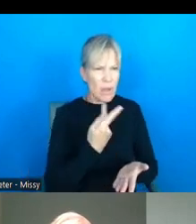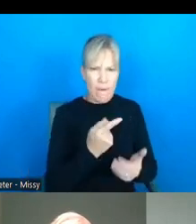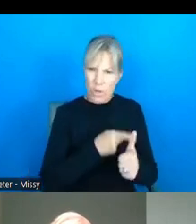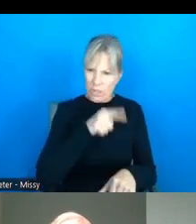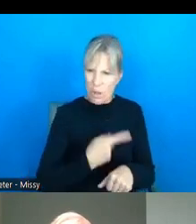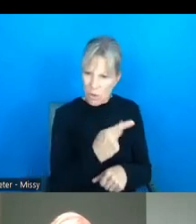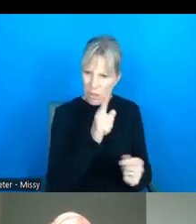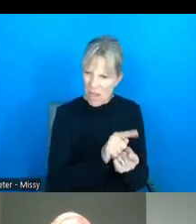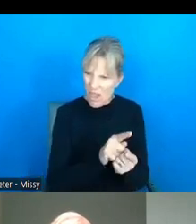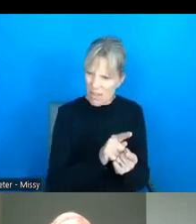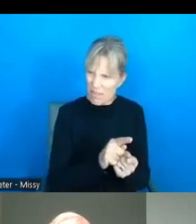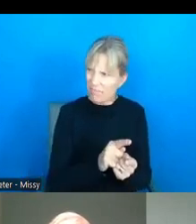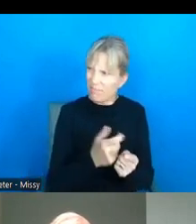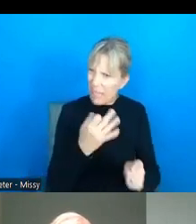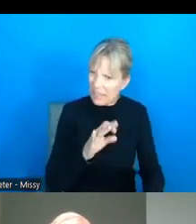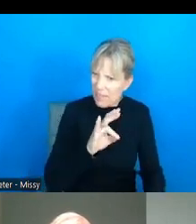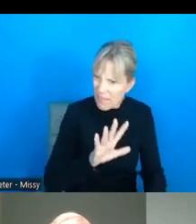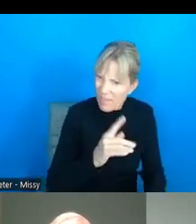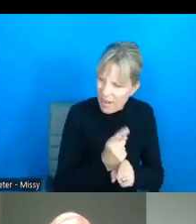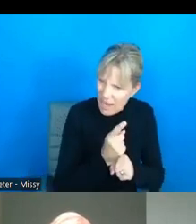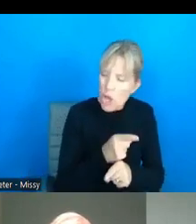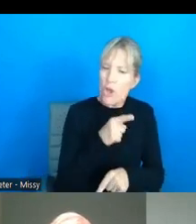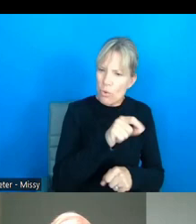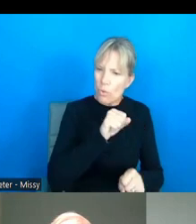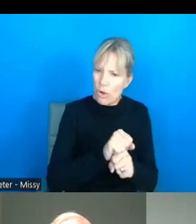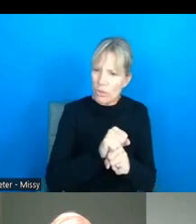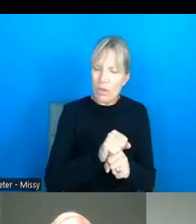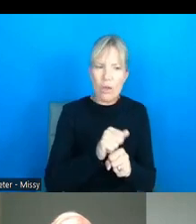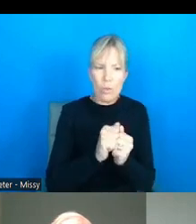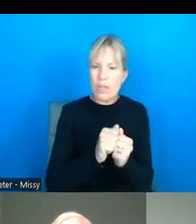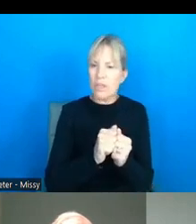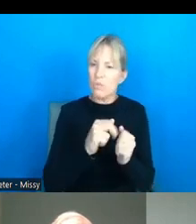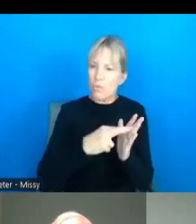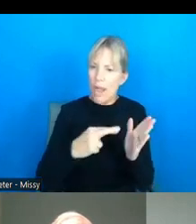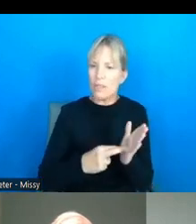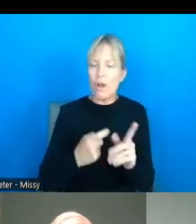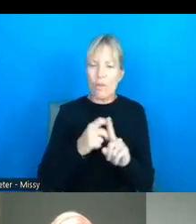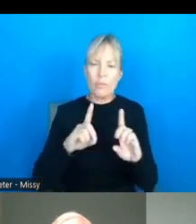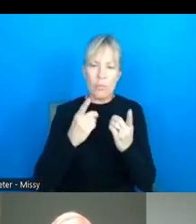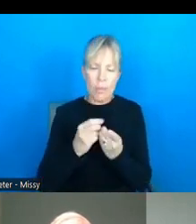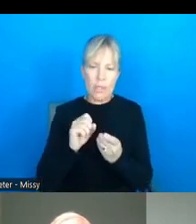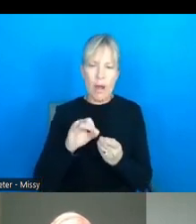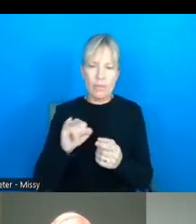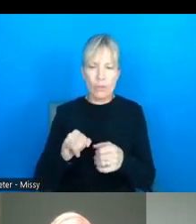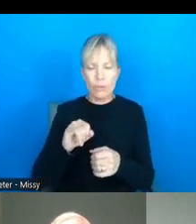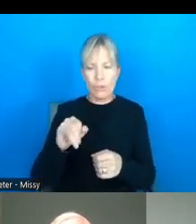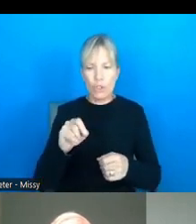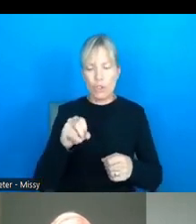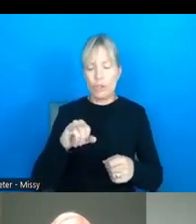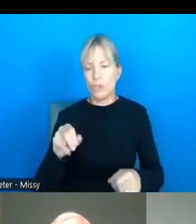in 1975 when you were working on regs at the Department of Justice for